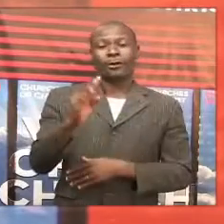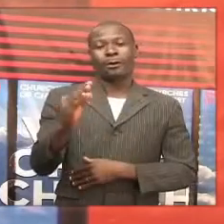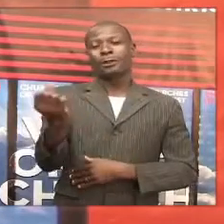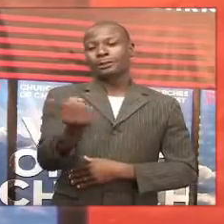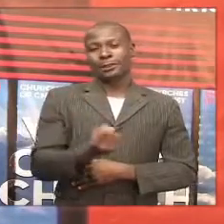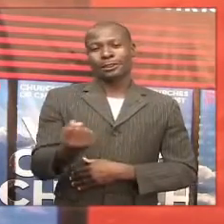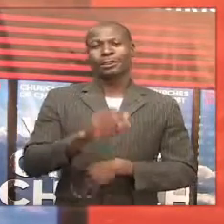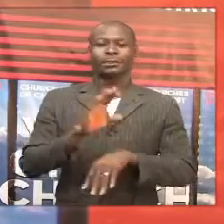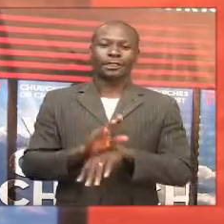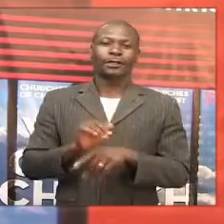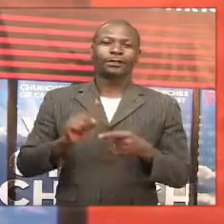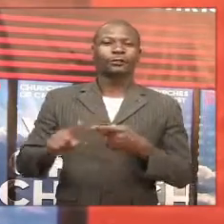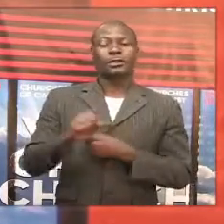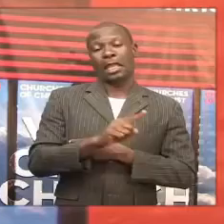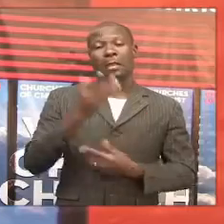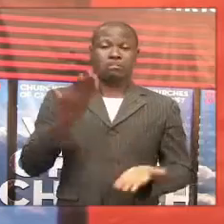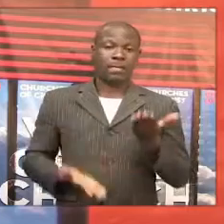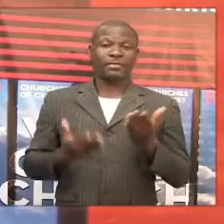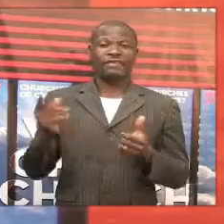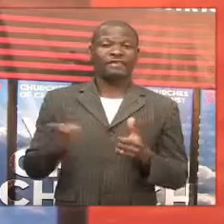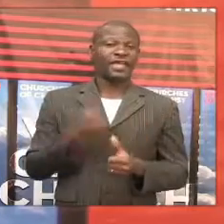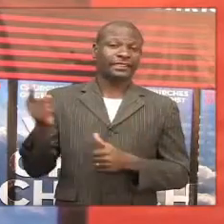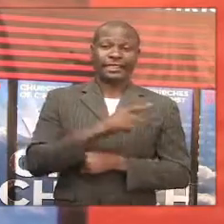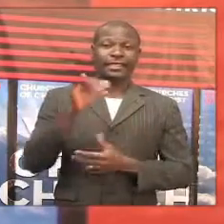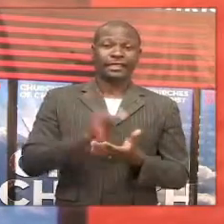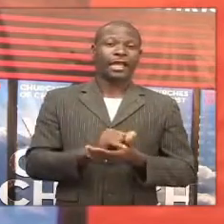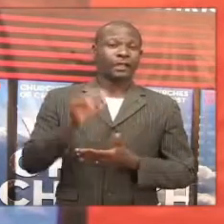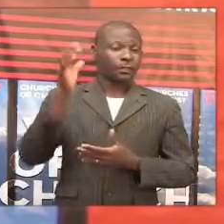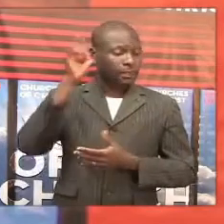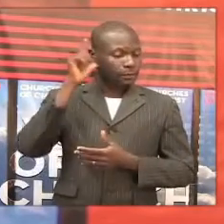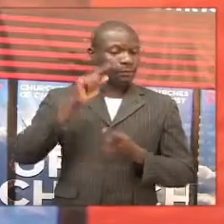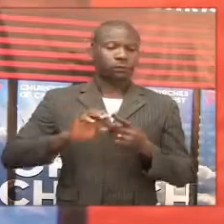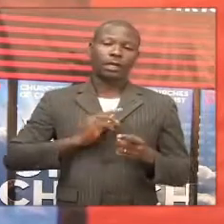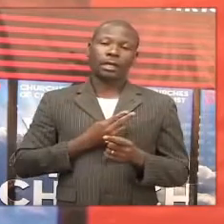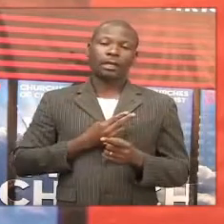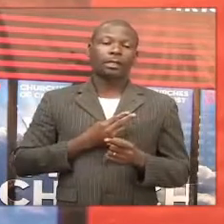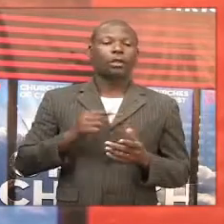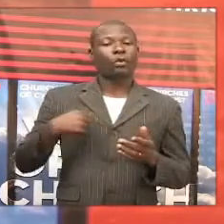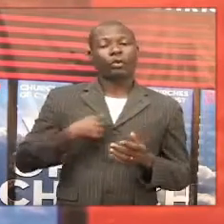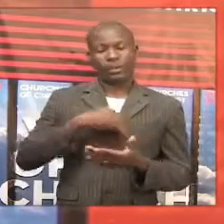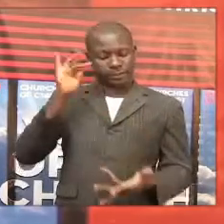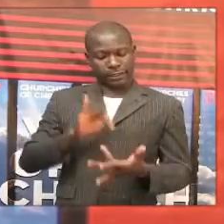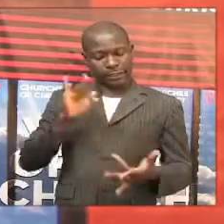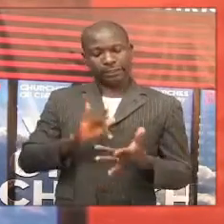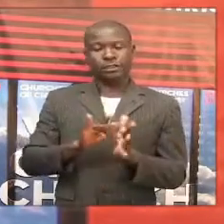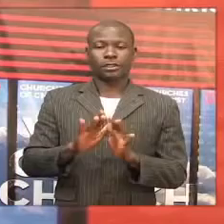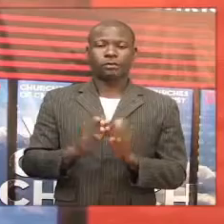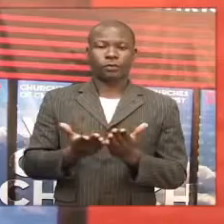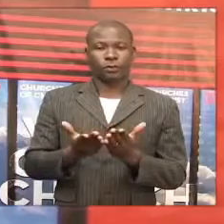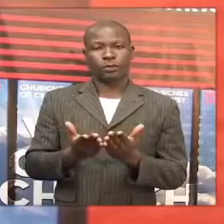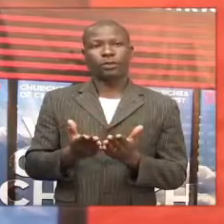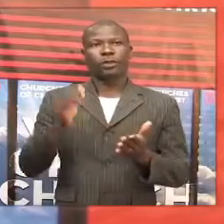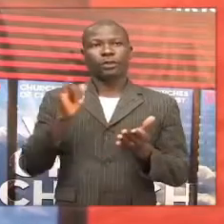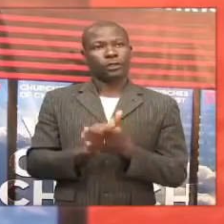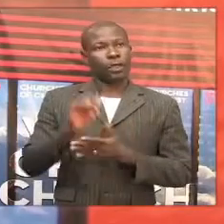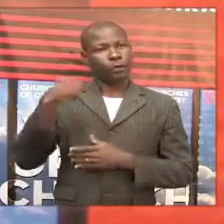edi kan a odi tie ne a e bible adusia ena yeye na ye hwehwem e